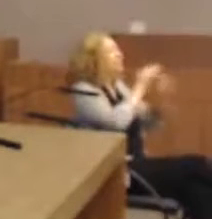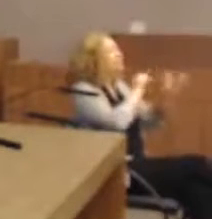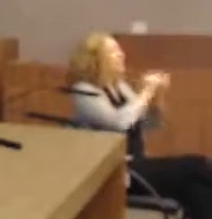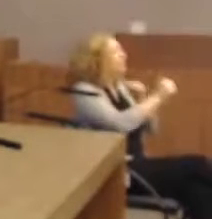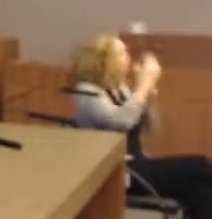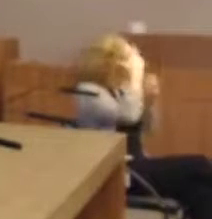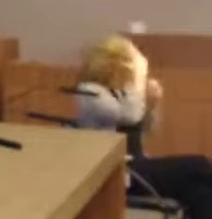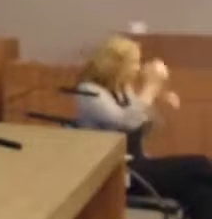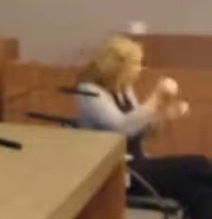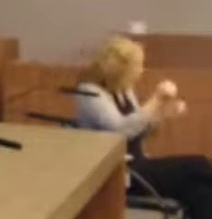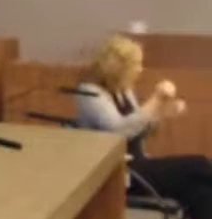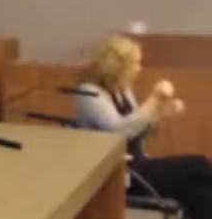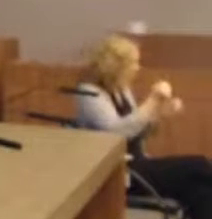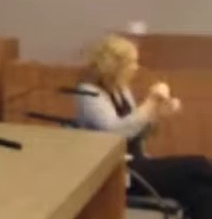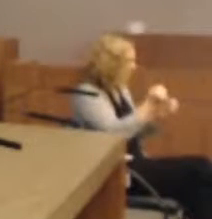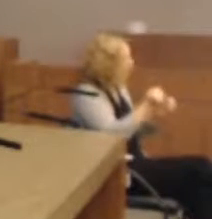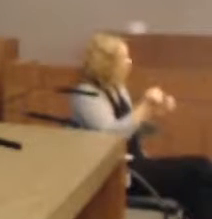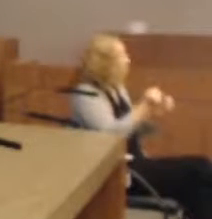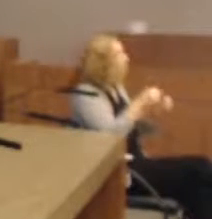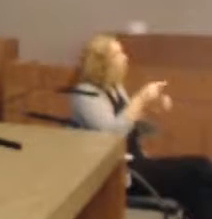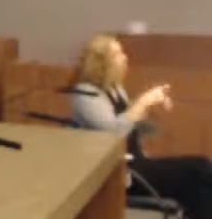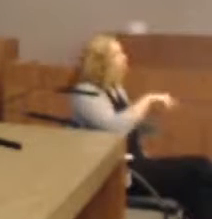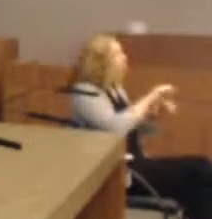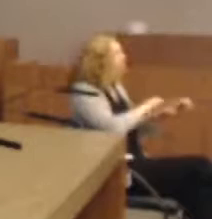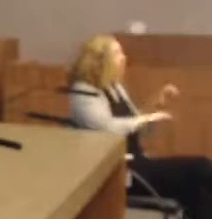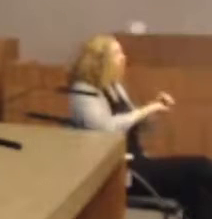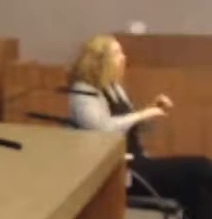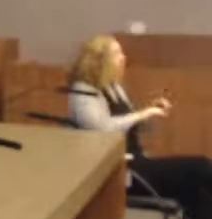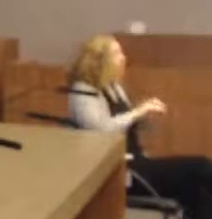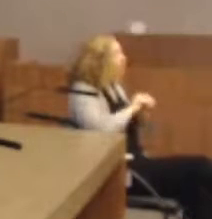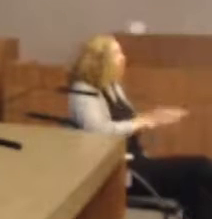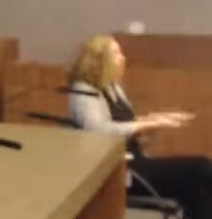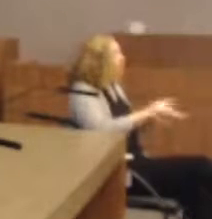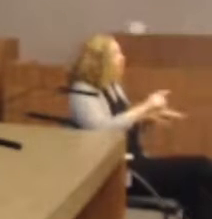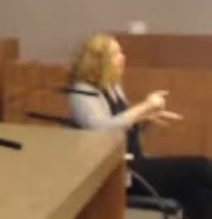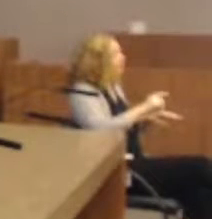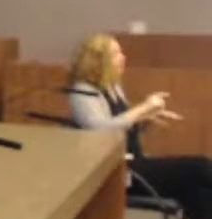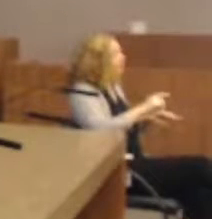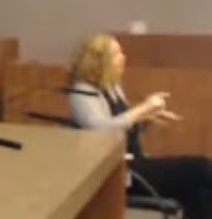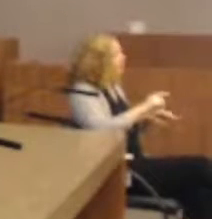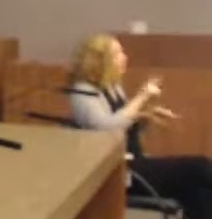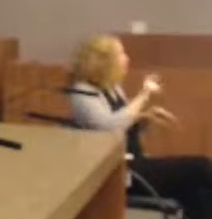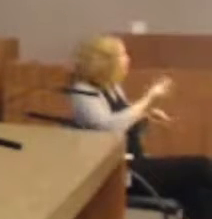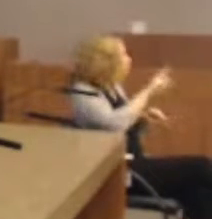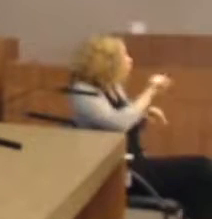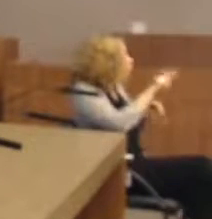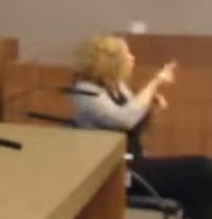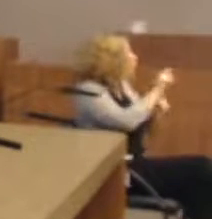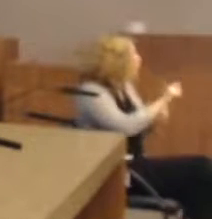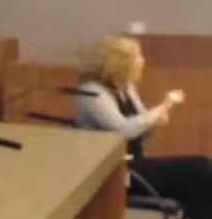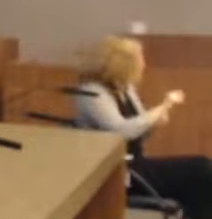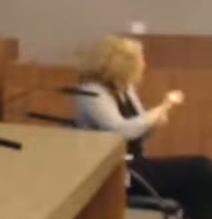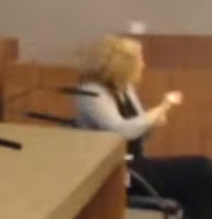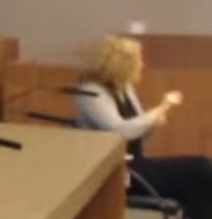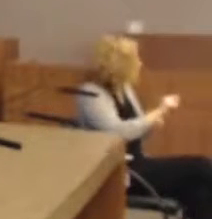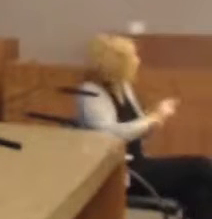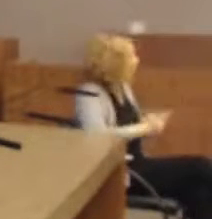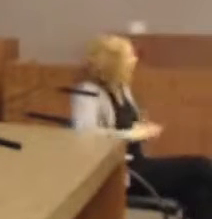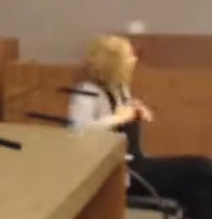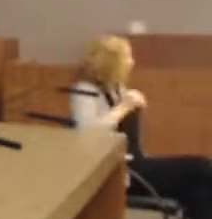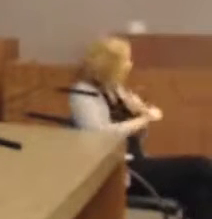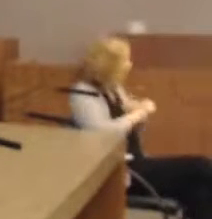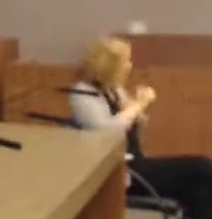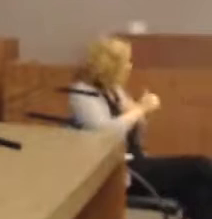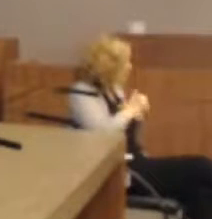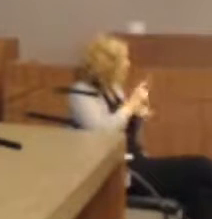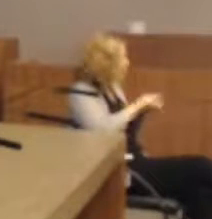axis chemicals, were meant for us to survive. It was meant to be rare. In the event of something life-threatening, these chemicals will surge